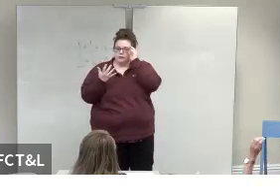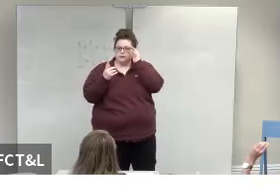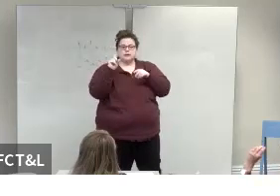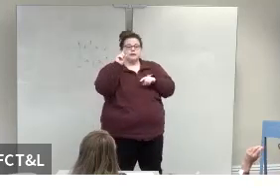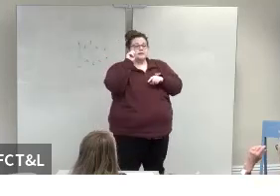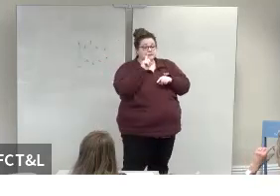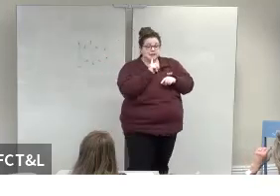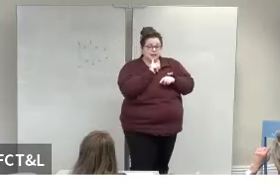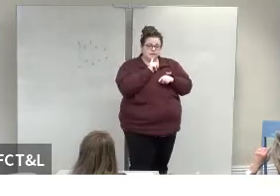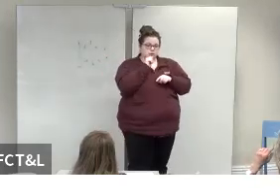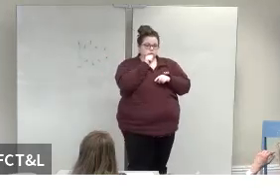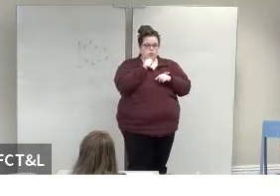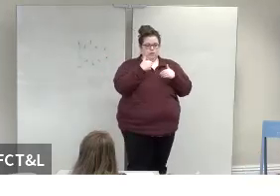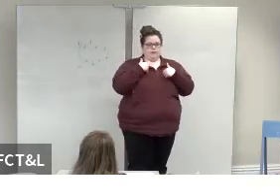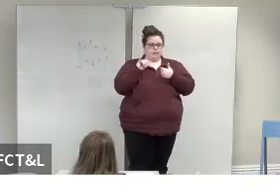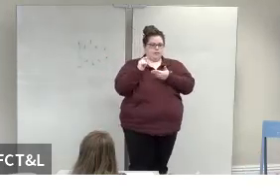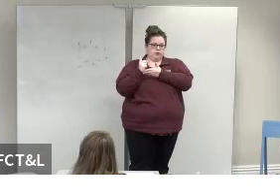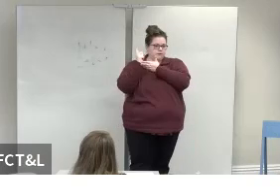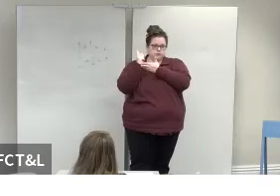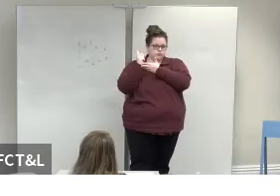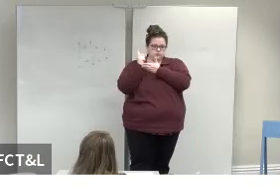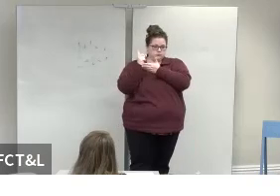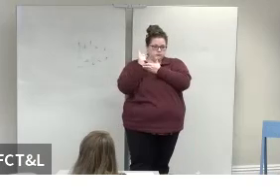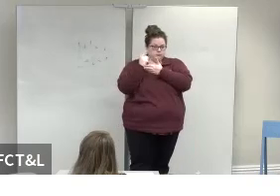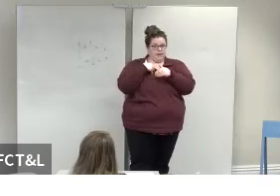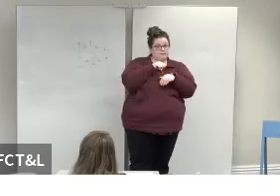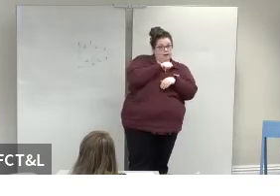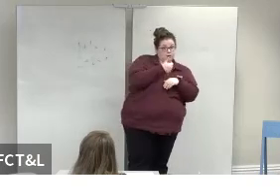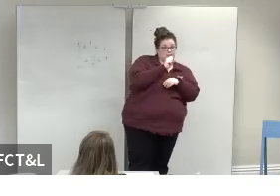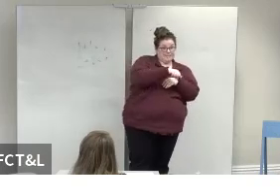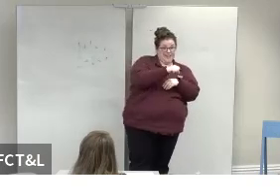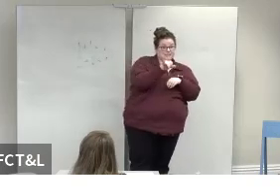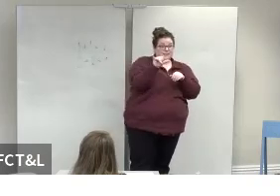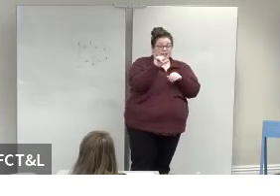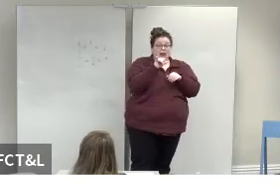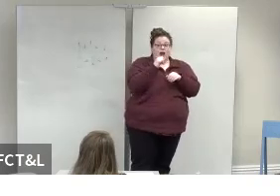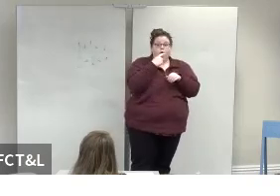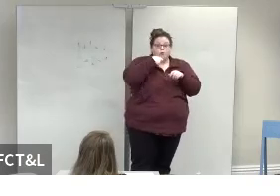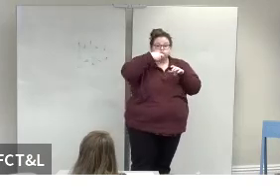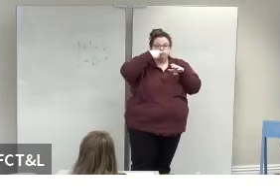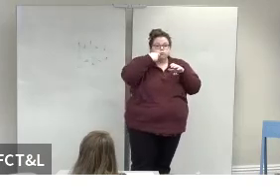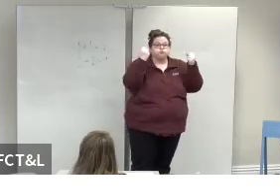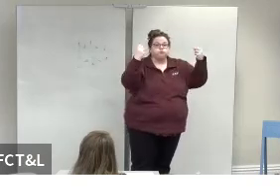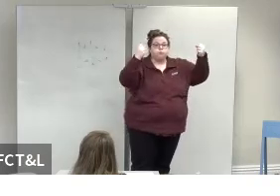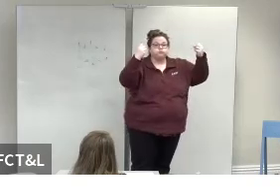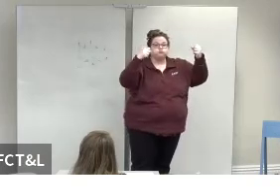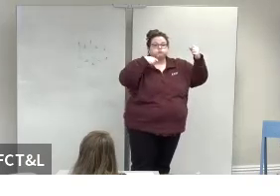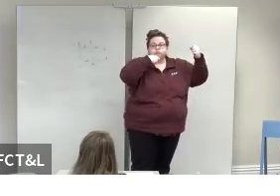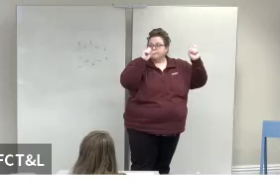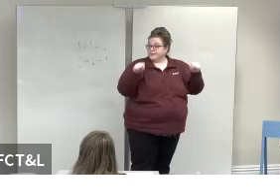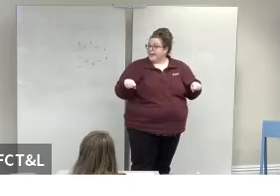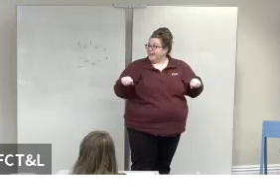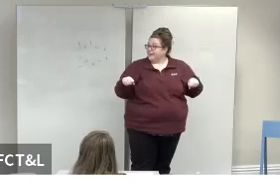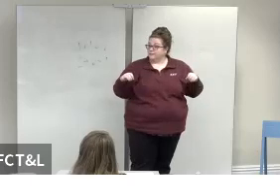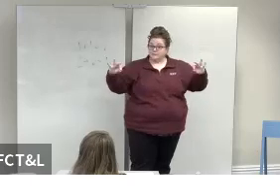auditorily. Okay, and you can hear everything. A deaf student does not have that privilege. They have other privileges, like they can eat and